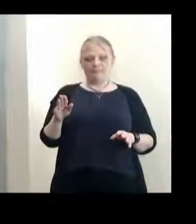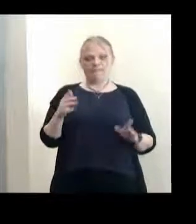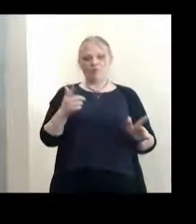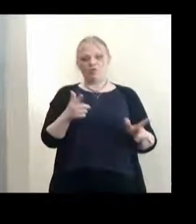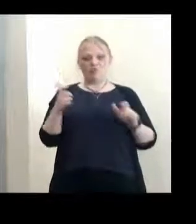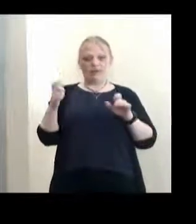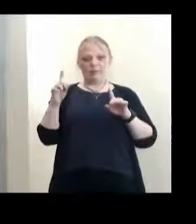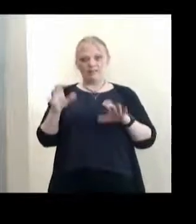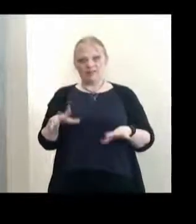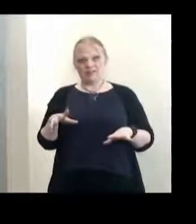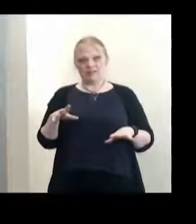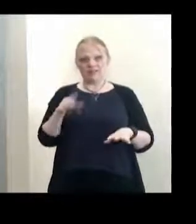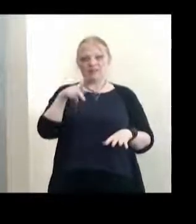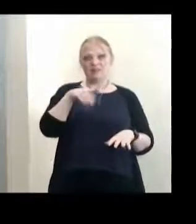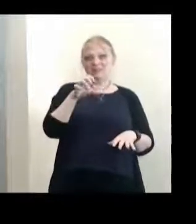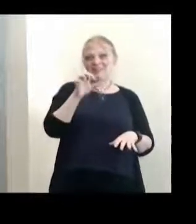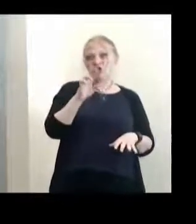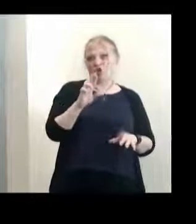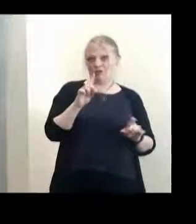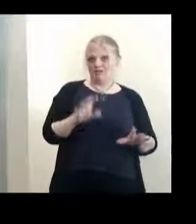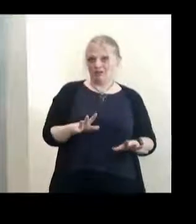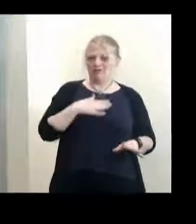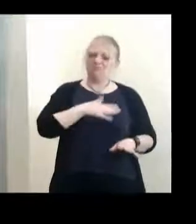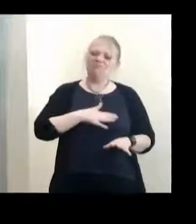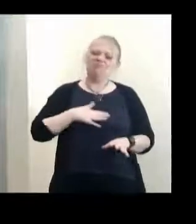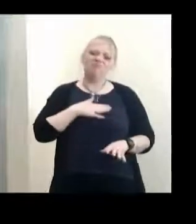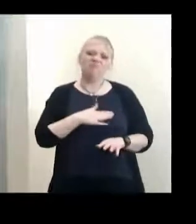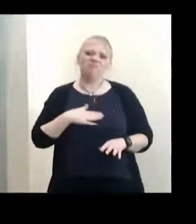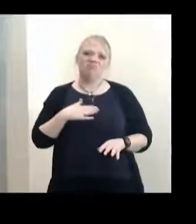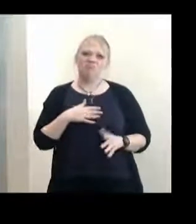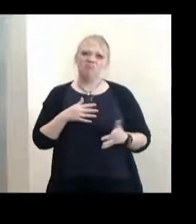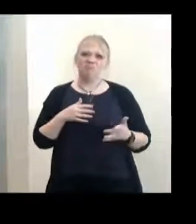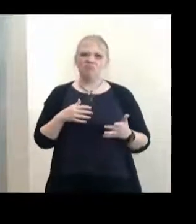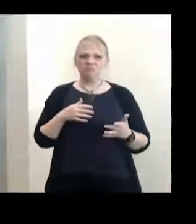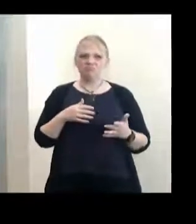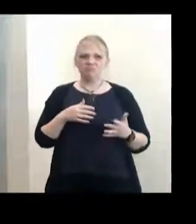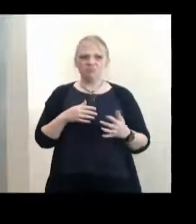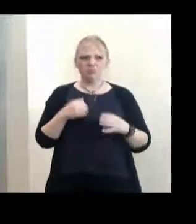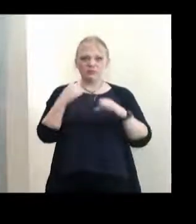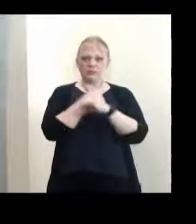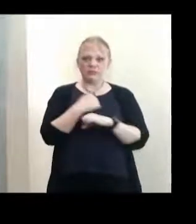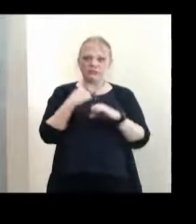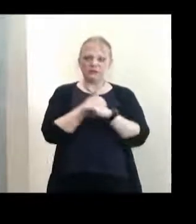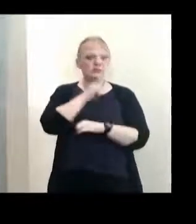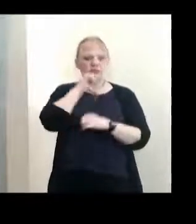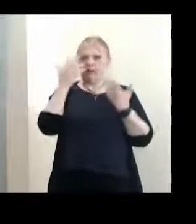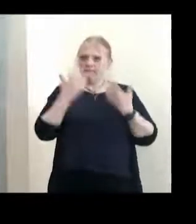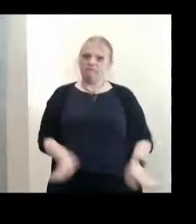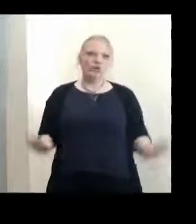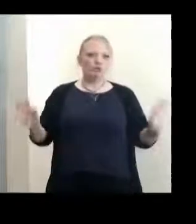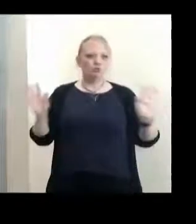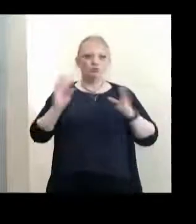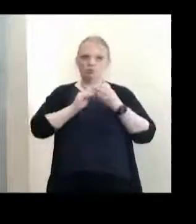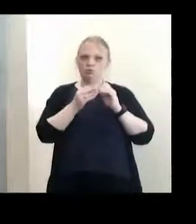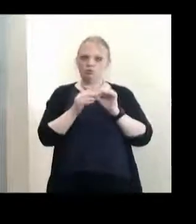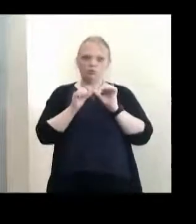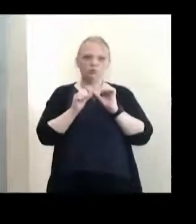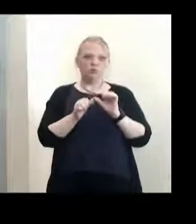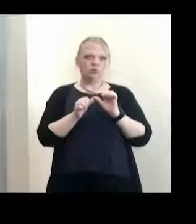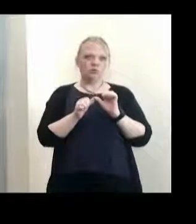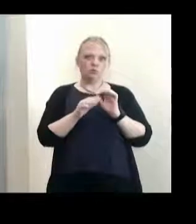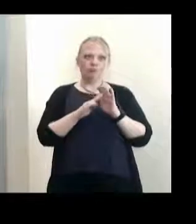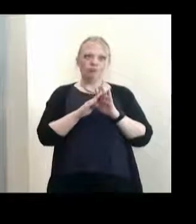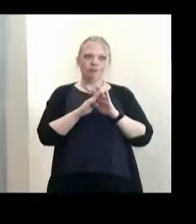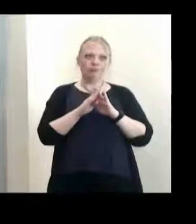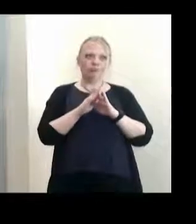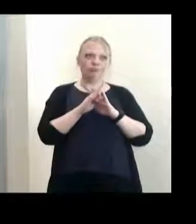and molecular PCR tests. So please do. The fight's not over. Our numbers continue to stay high, and